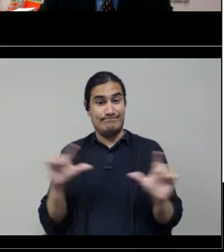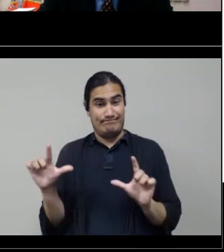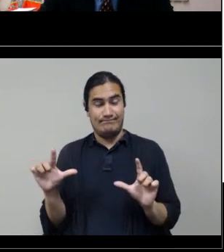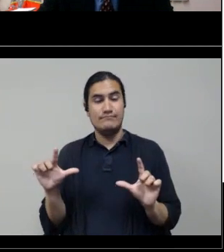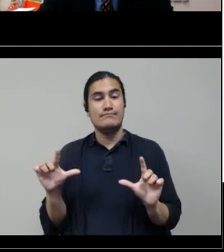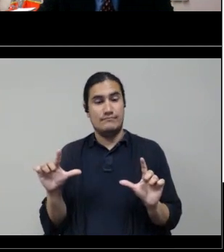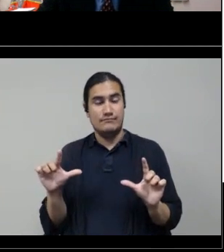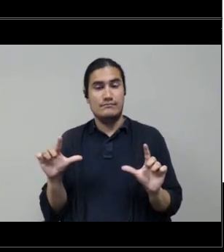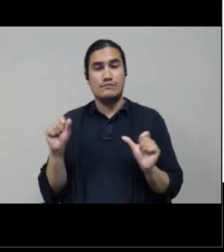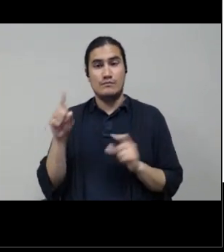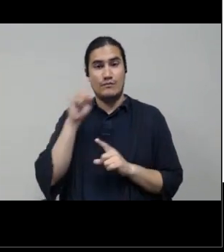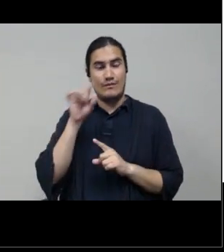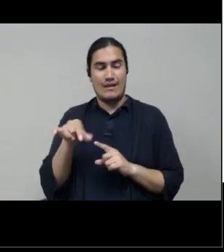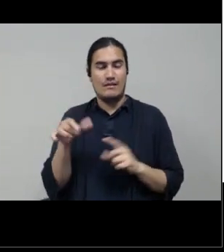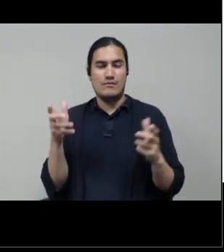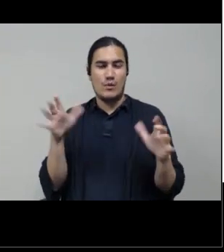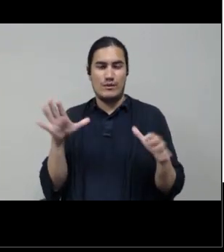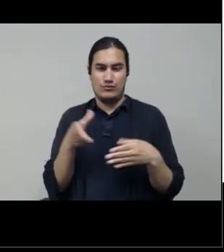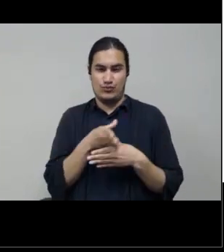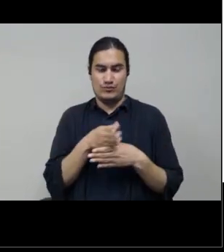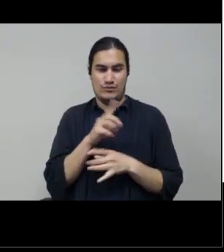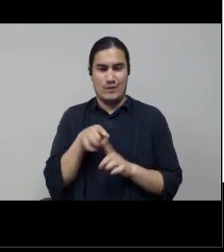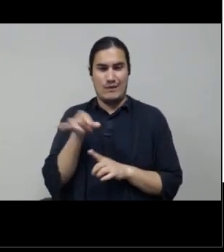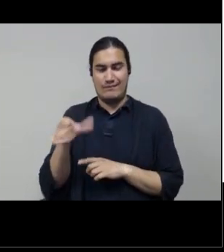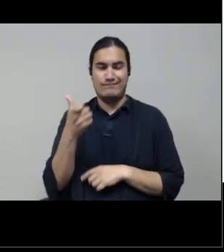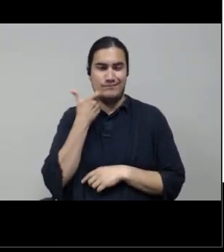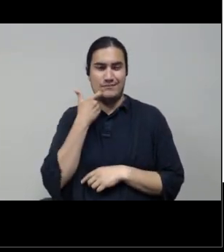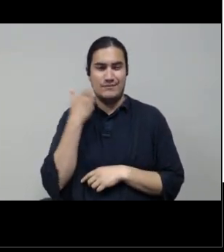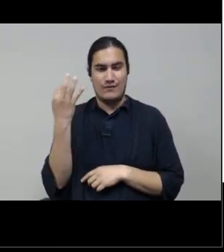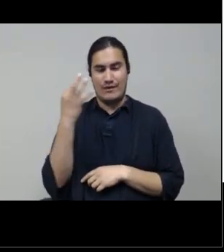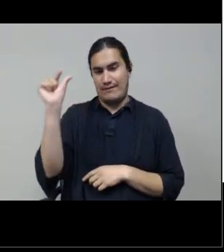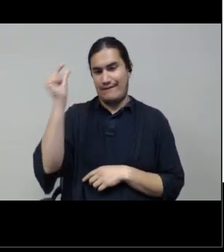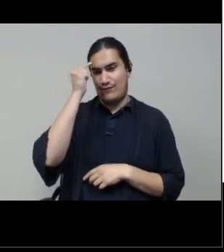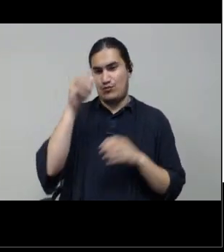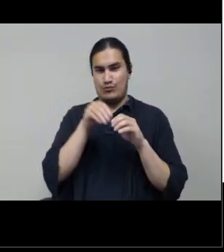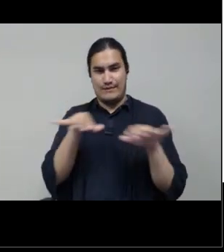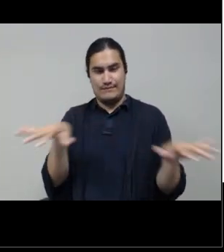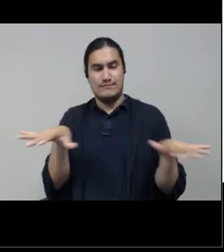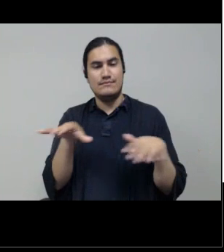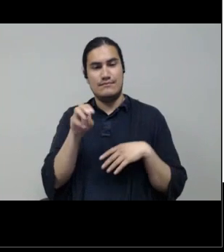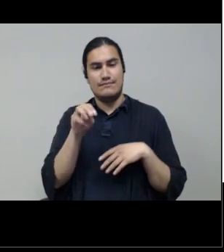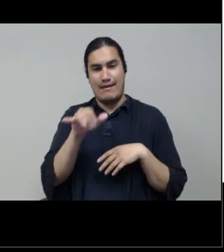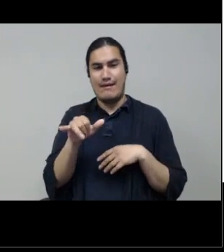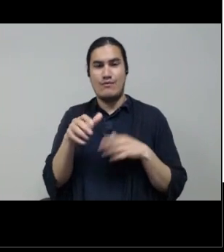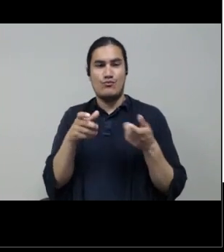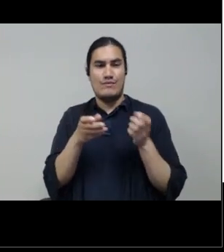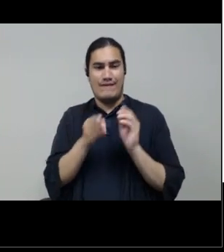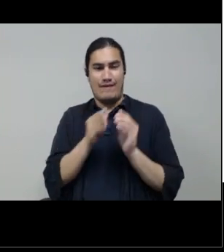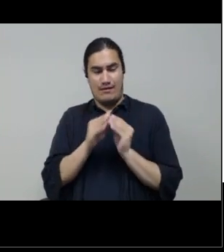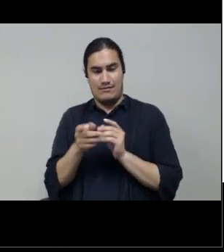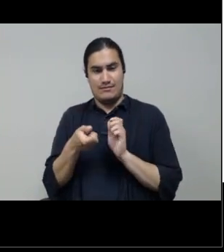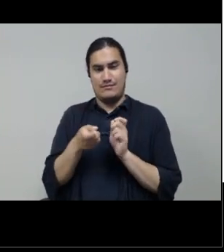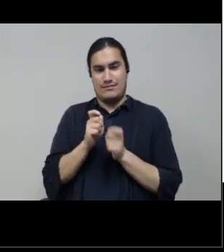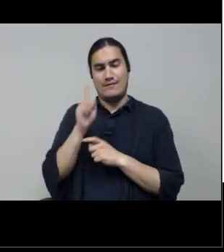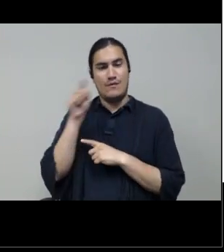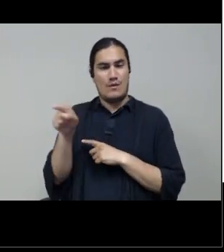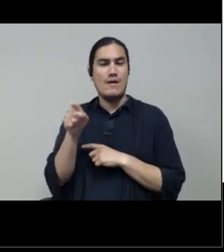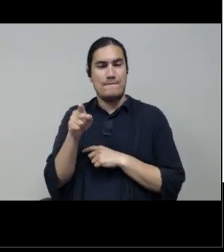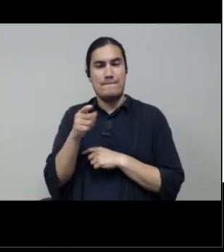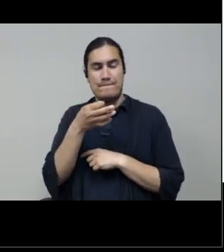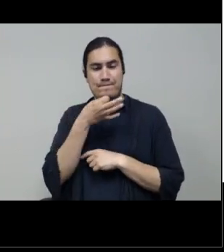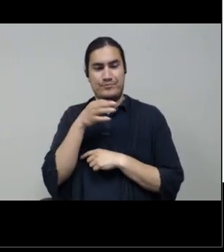Next, as has already been shared, this past Friday, the governor released the May revise, which is the revised proposed budget for the upcoming